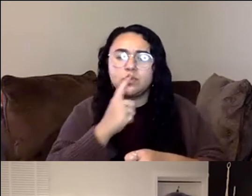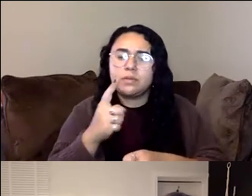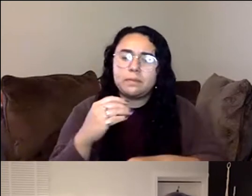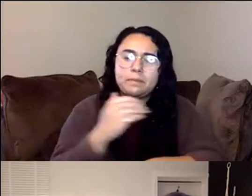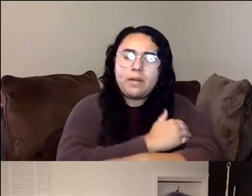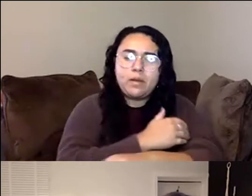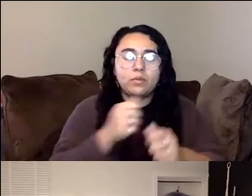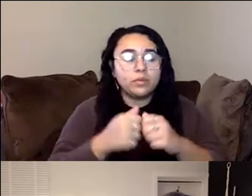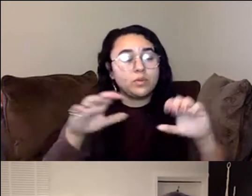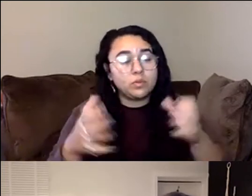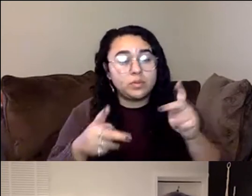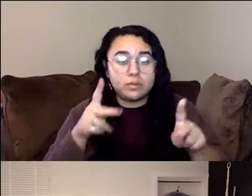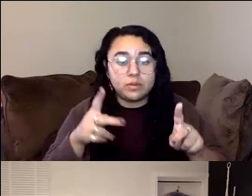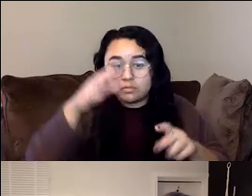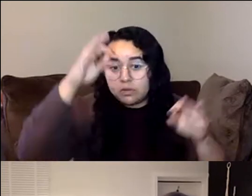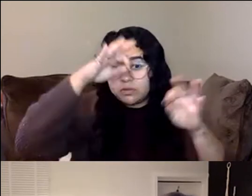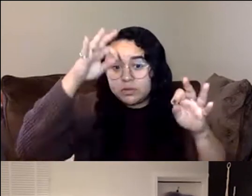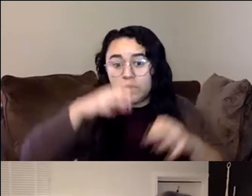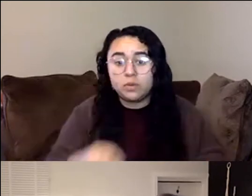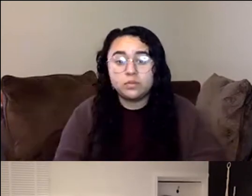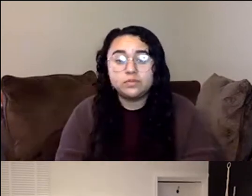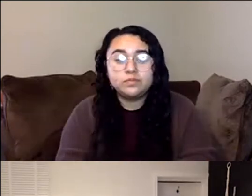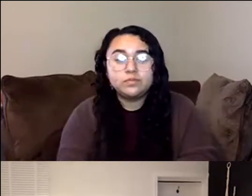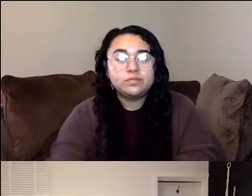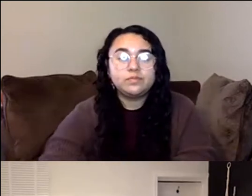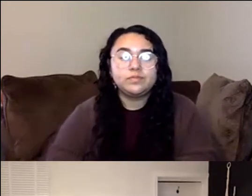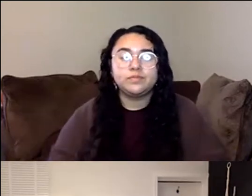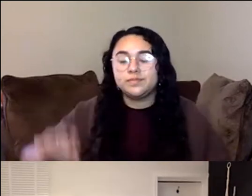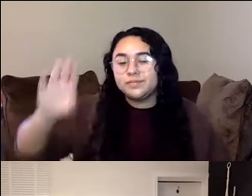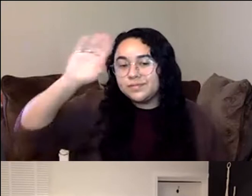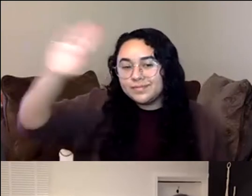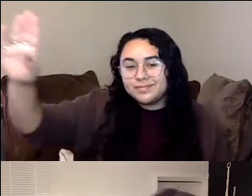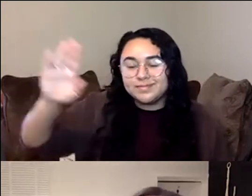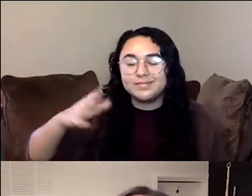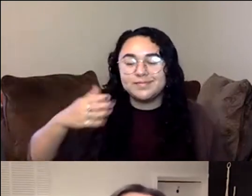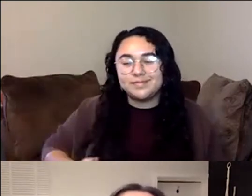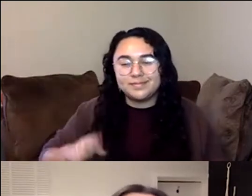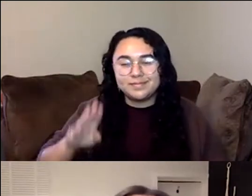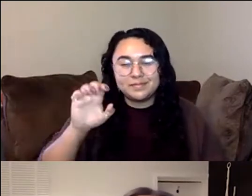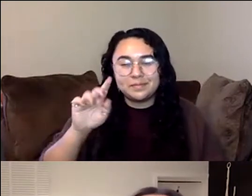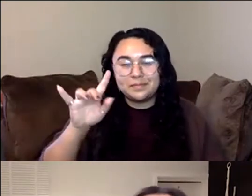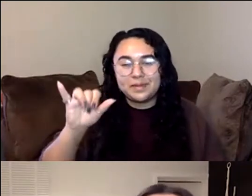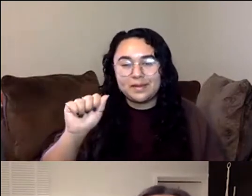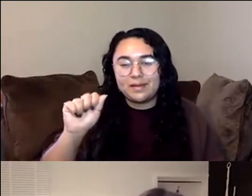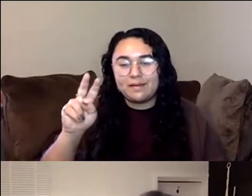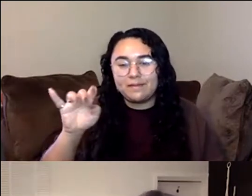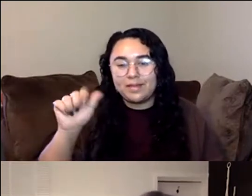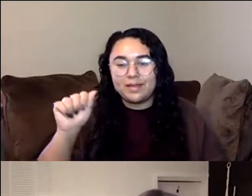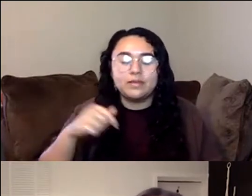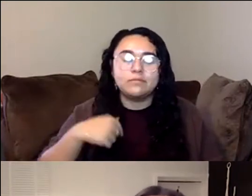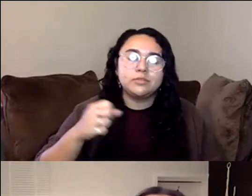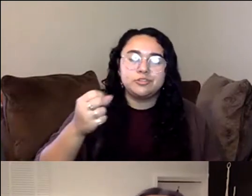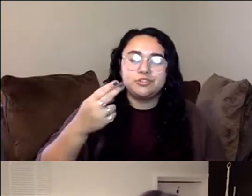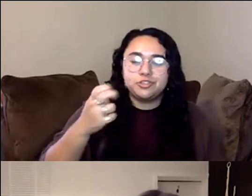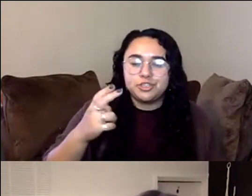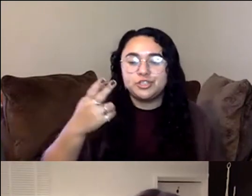group of folks who you didn't know. Yeah, hi everybody. I'm Becky Avila. I use she, her, and aya pronouns. So thank